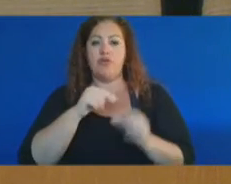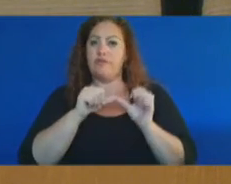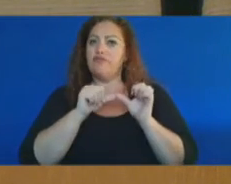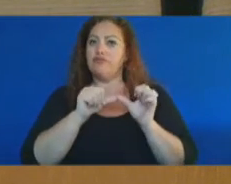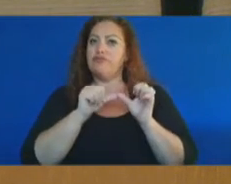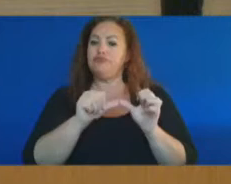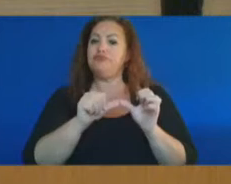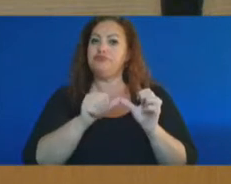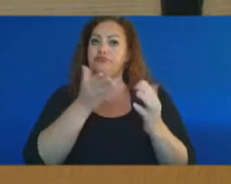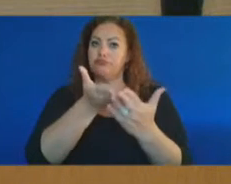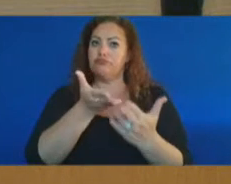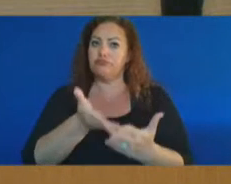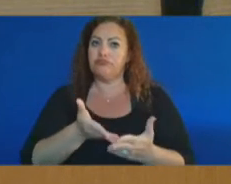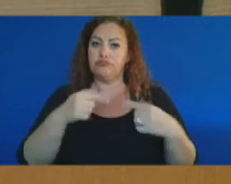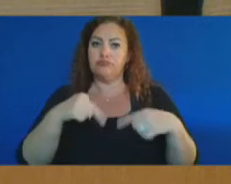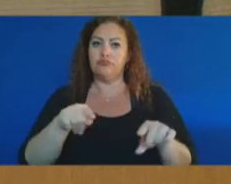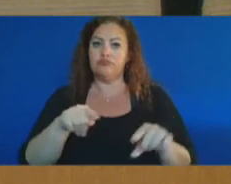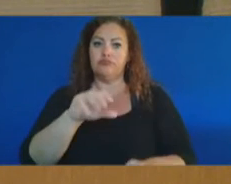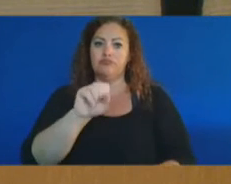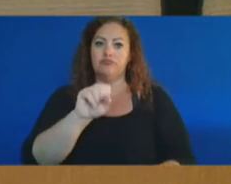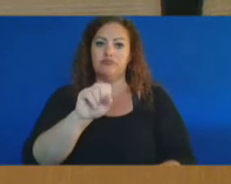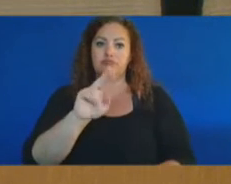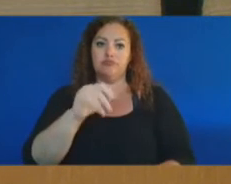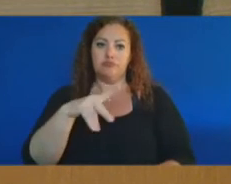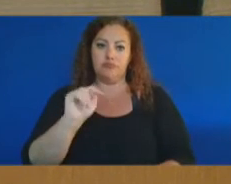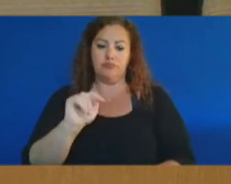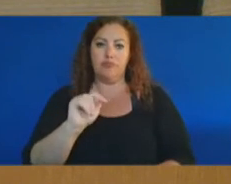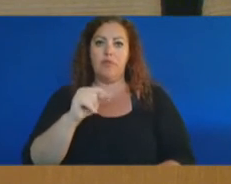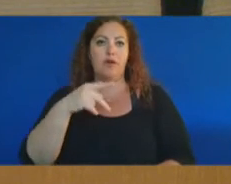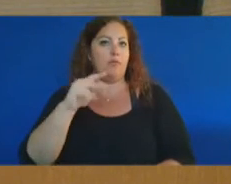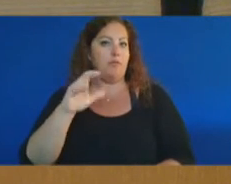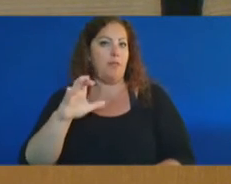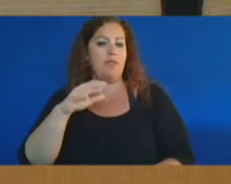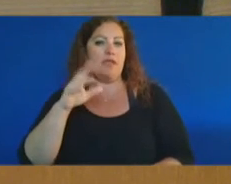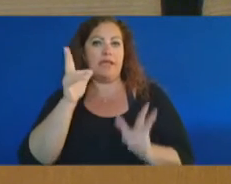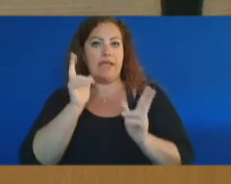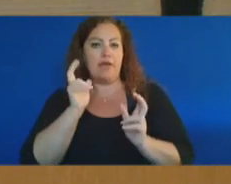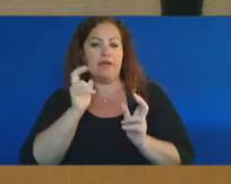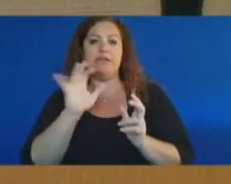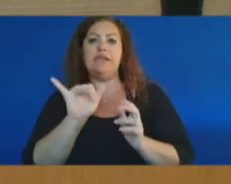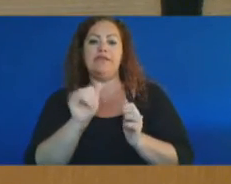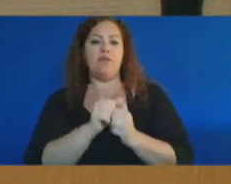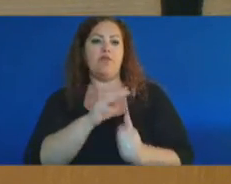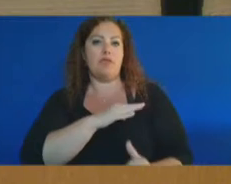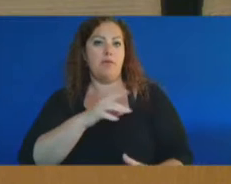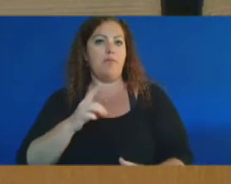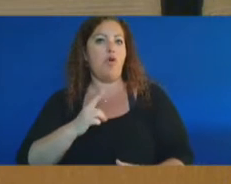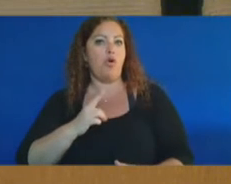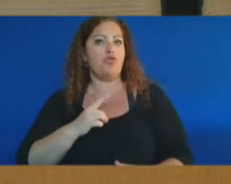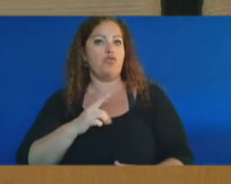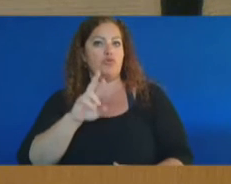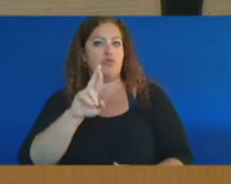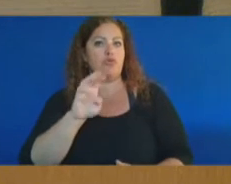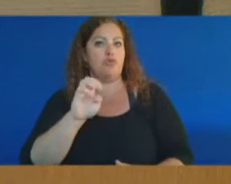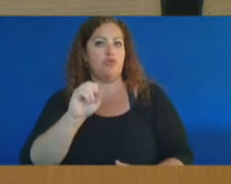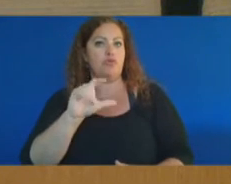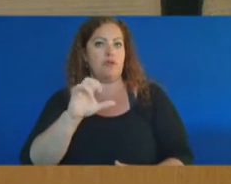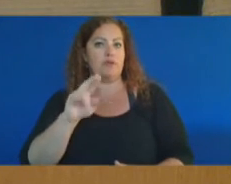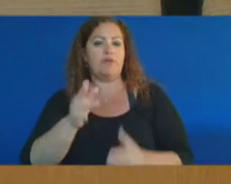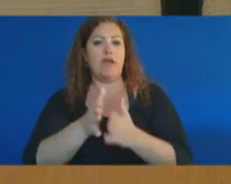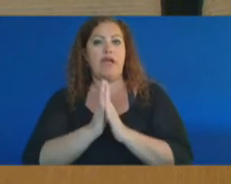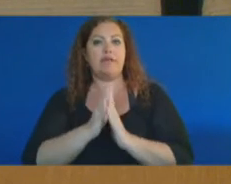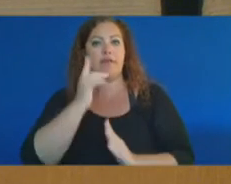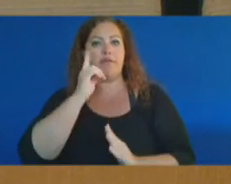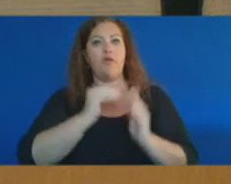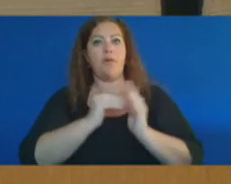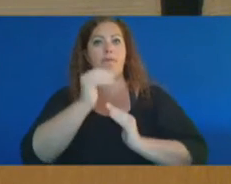record during Sun Cap's public hearings even with a board resolution asking for a building height consistent with our